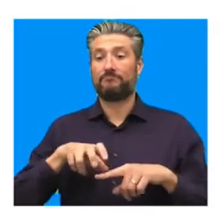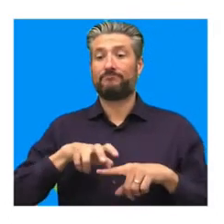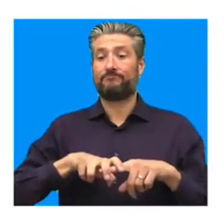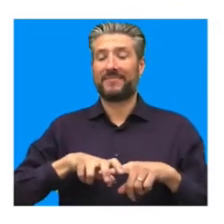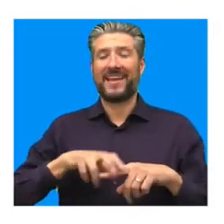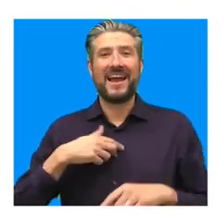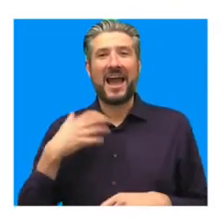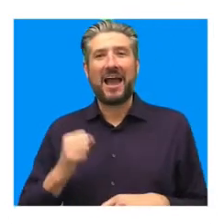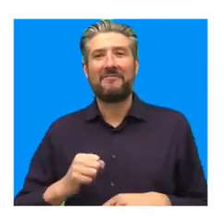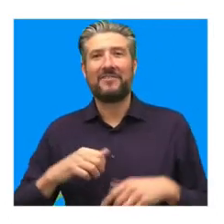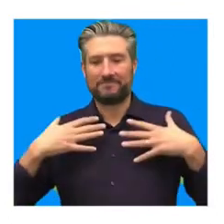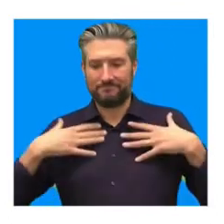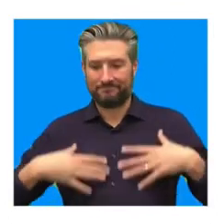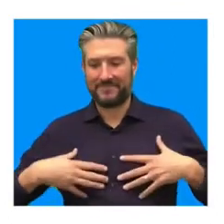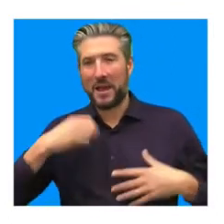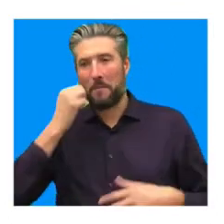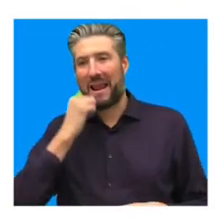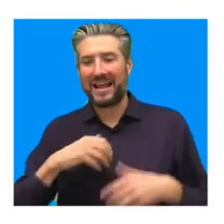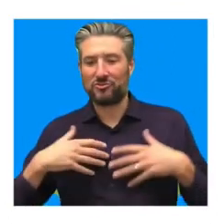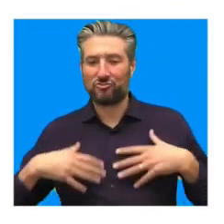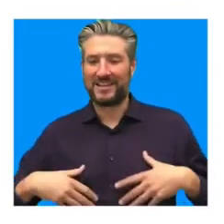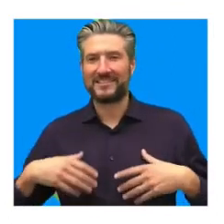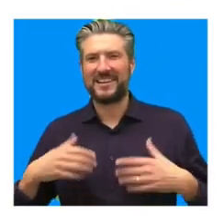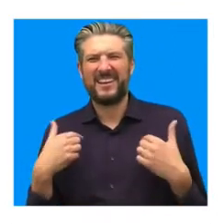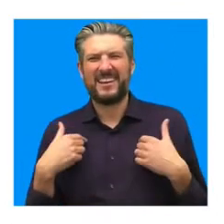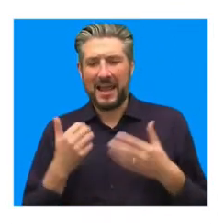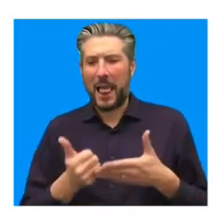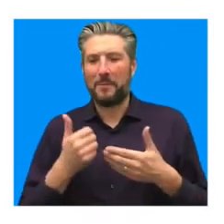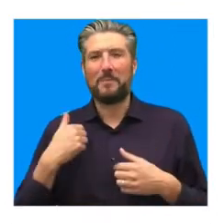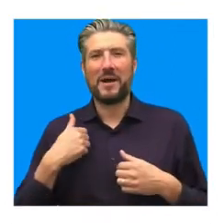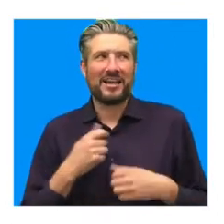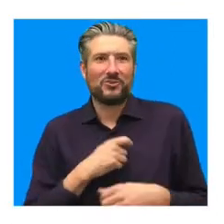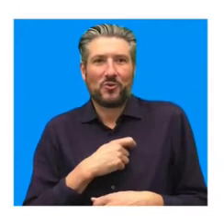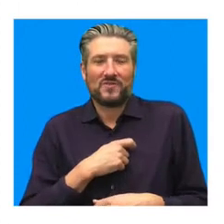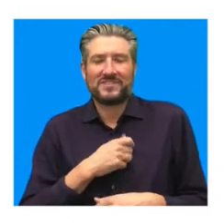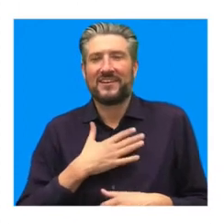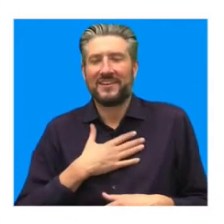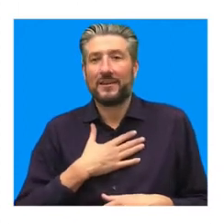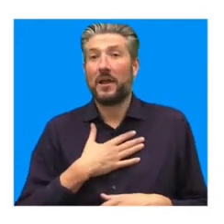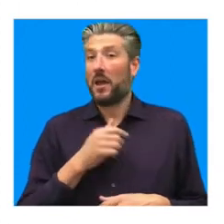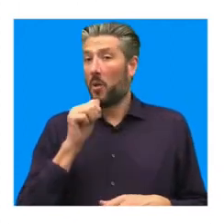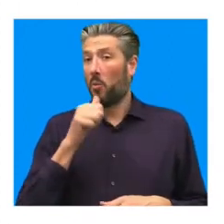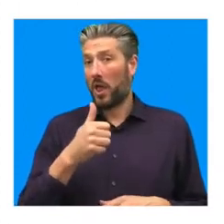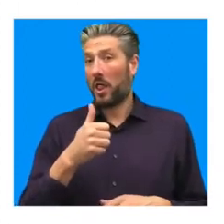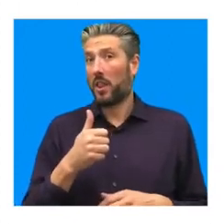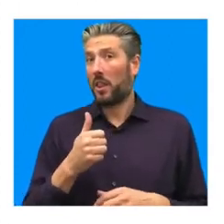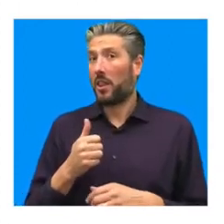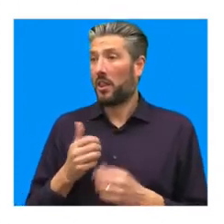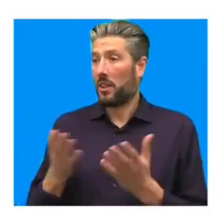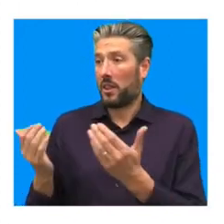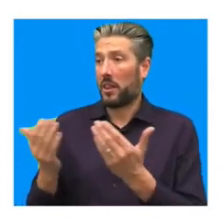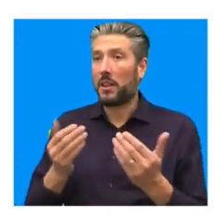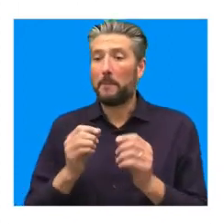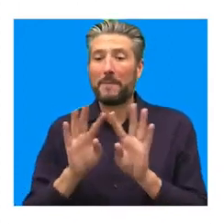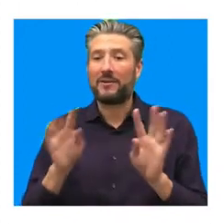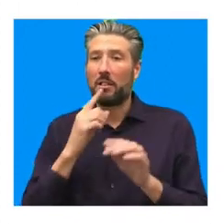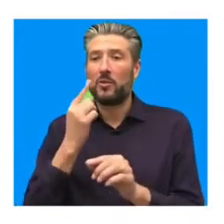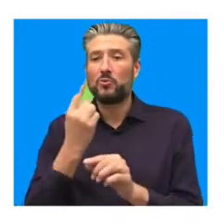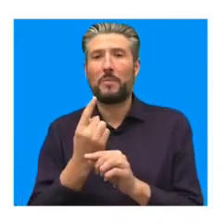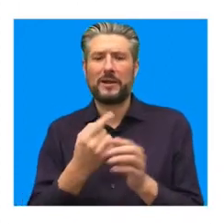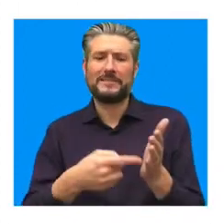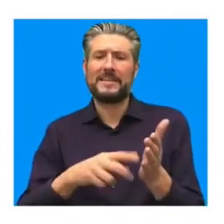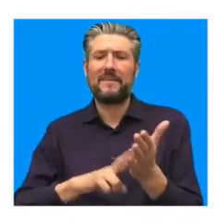I must admit it does help with the nerves. Really excited to host a panel on making TV more accessible for people with sight loss. We will